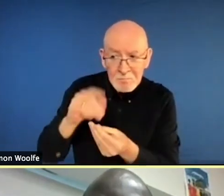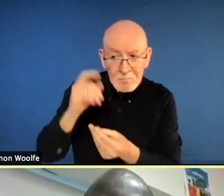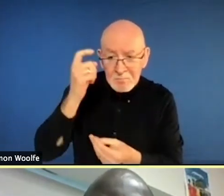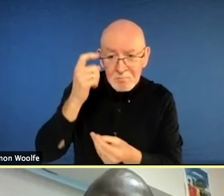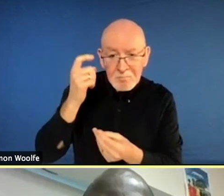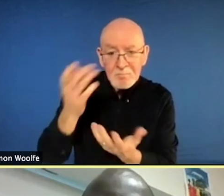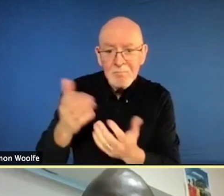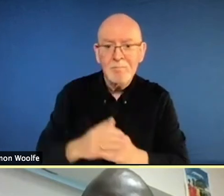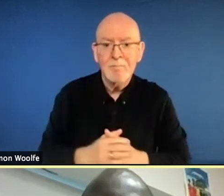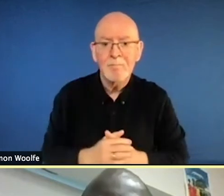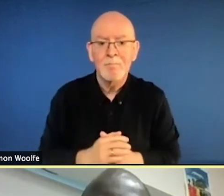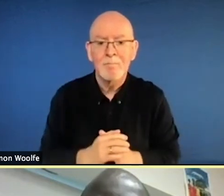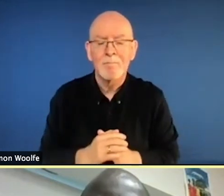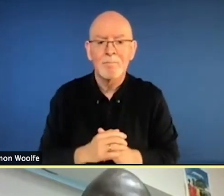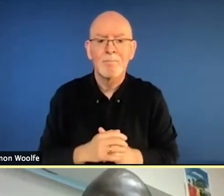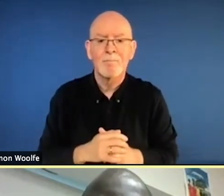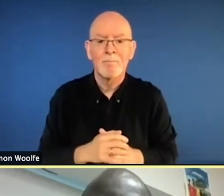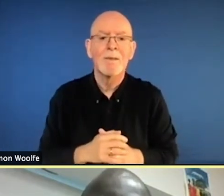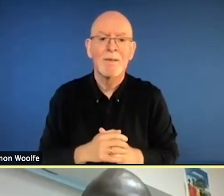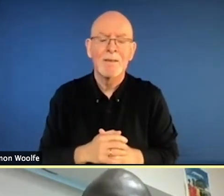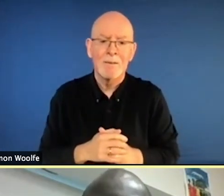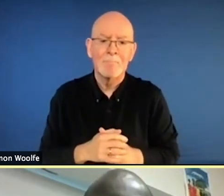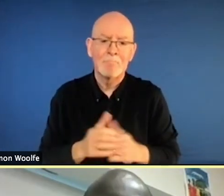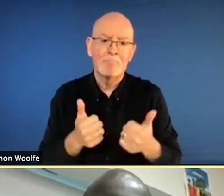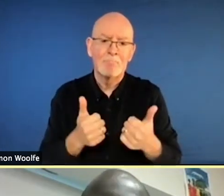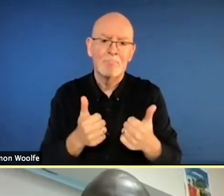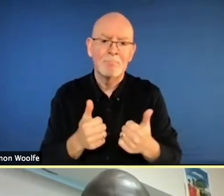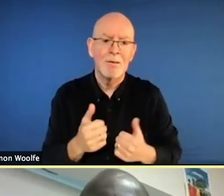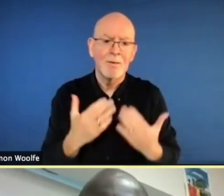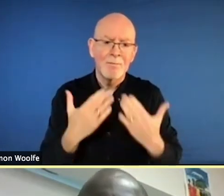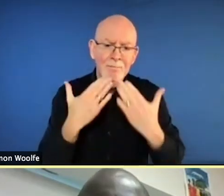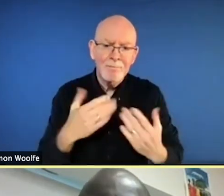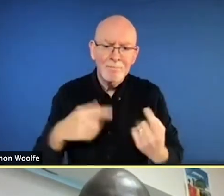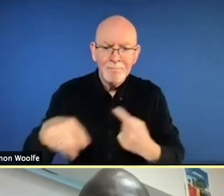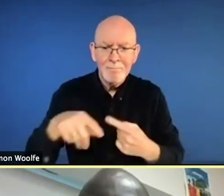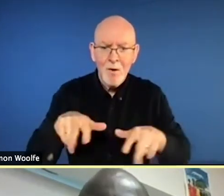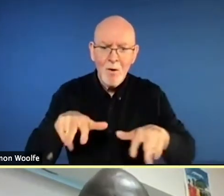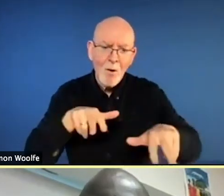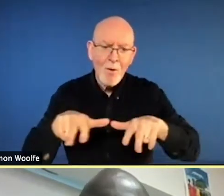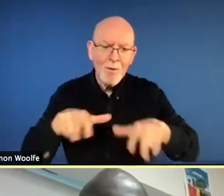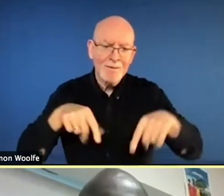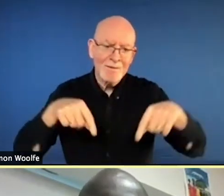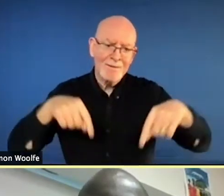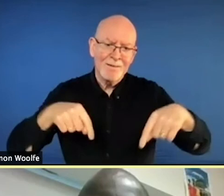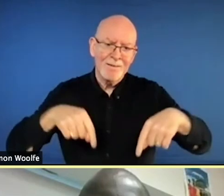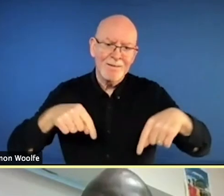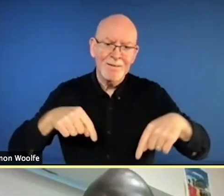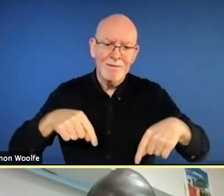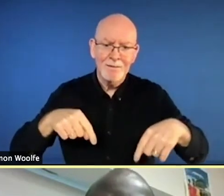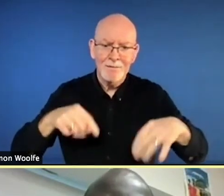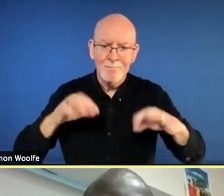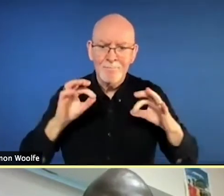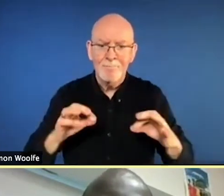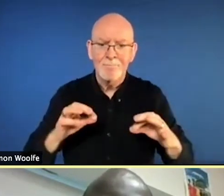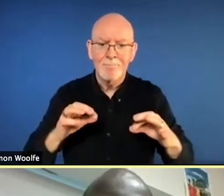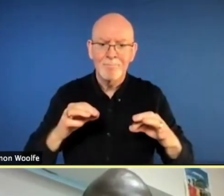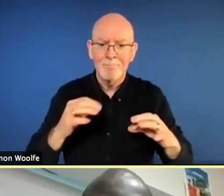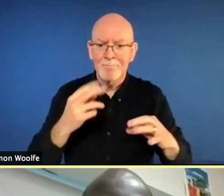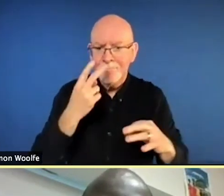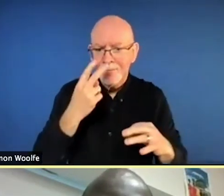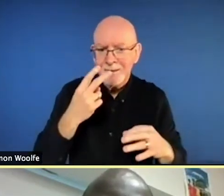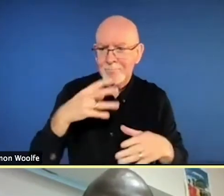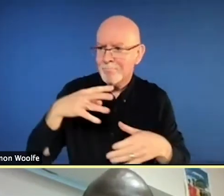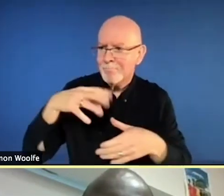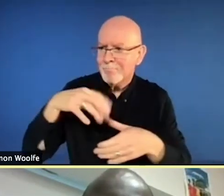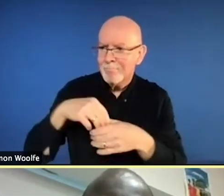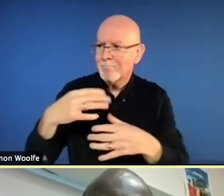panel with a PhD student who is doing such a great work, from a refugee camp.